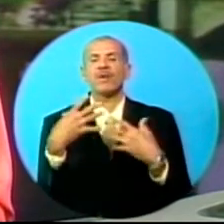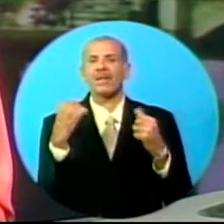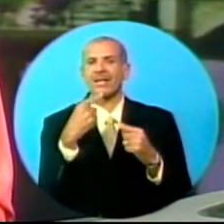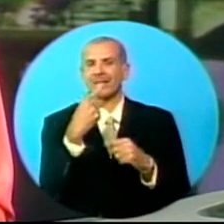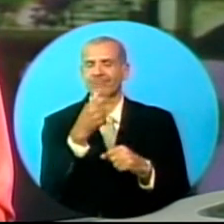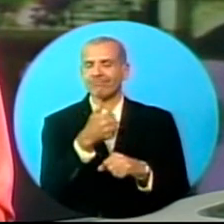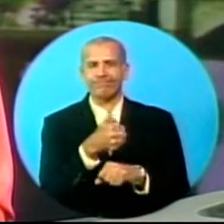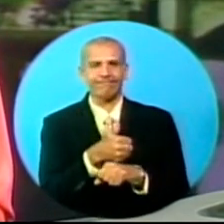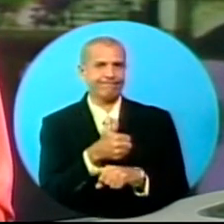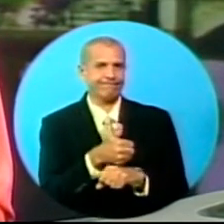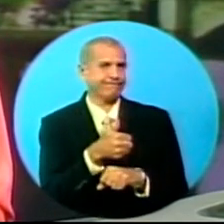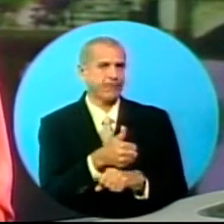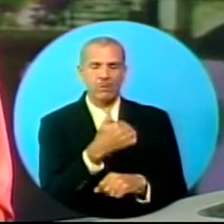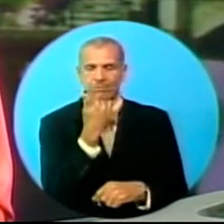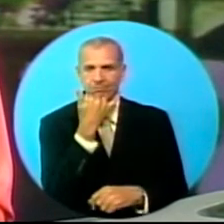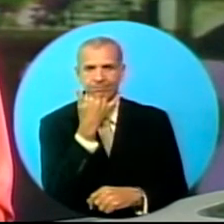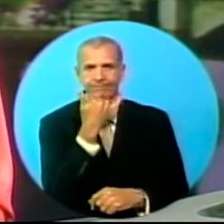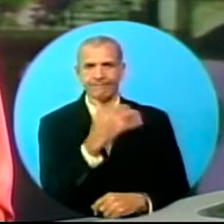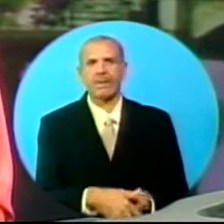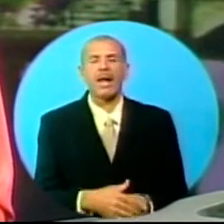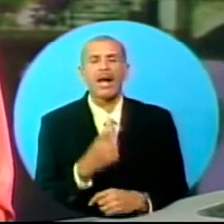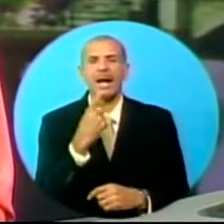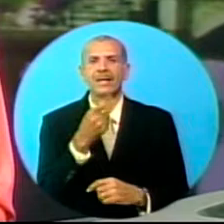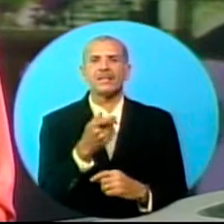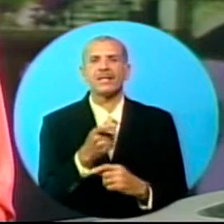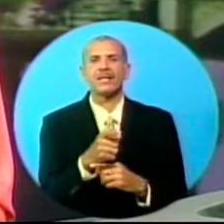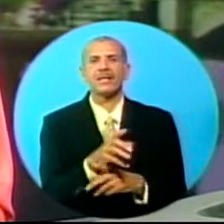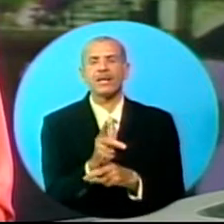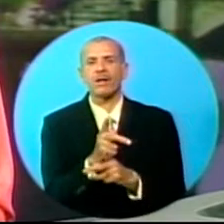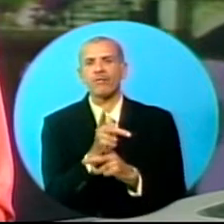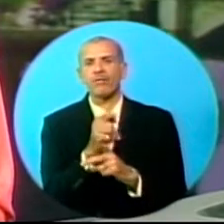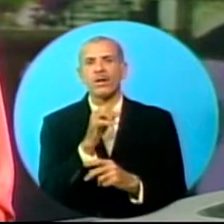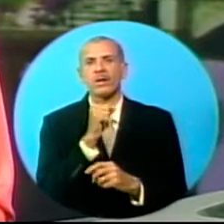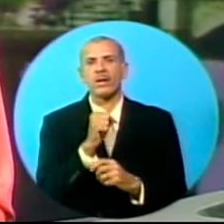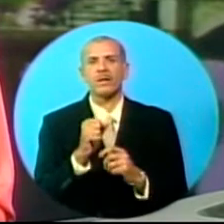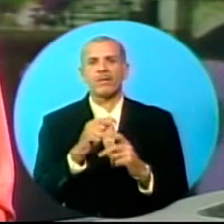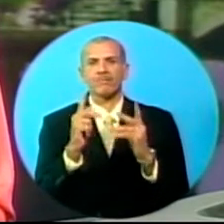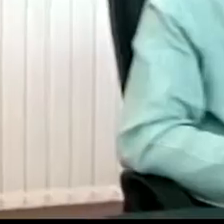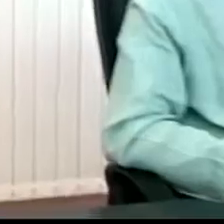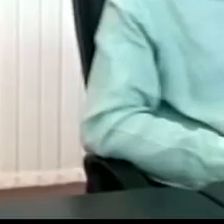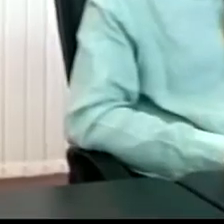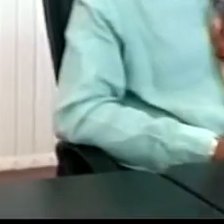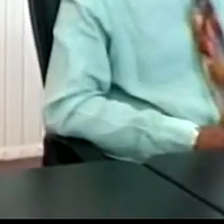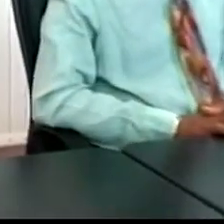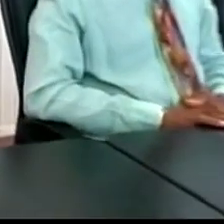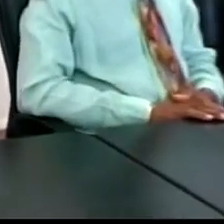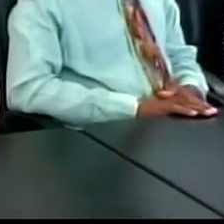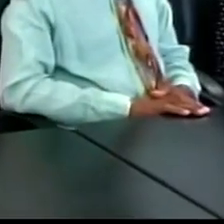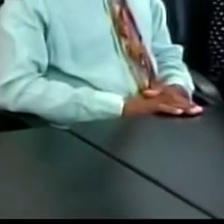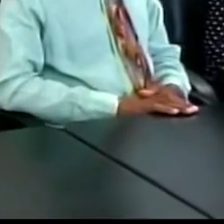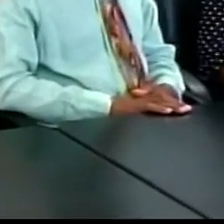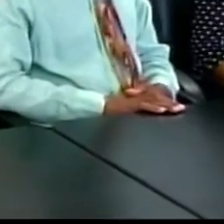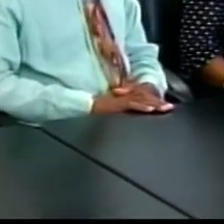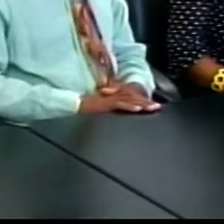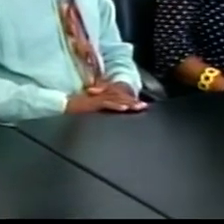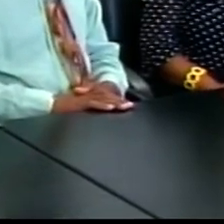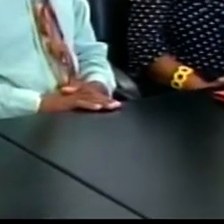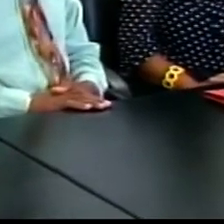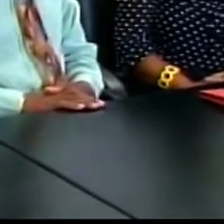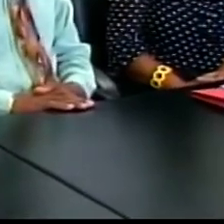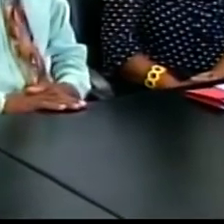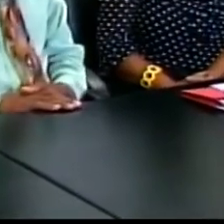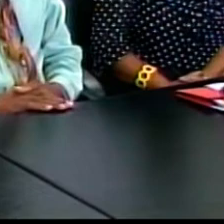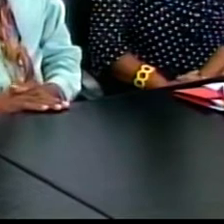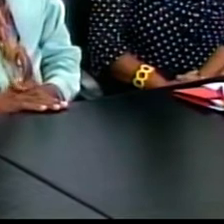promises a crackdown on misconduct within elderly care institutions. In an interview with CBC this afternoon,